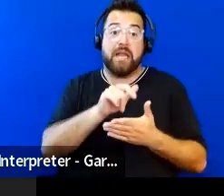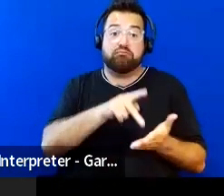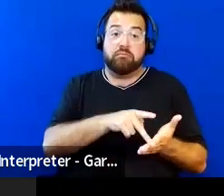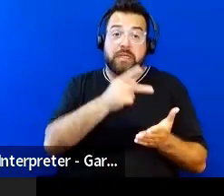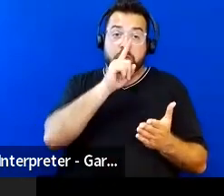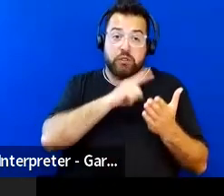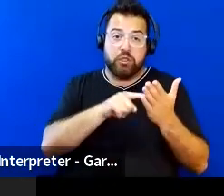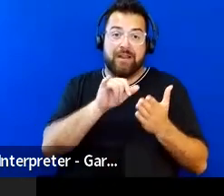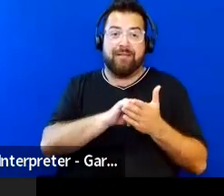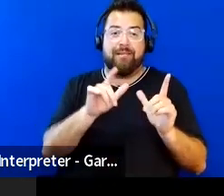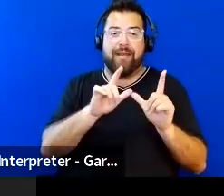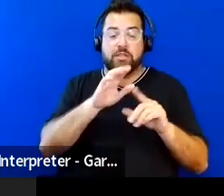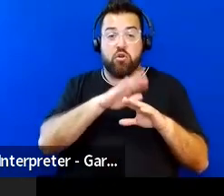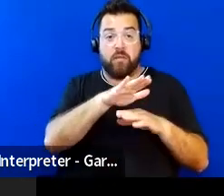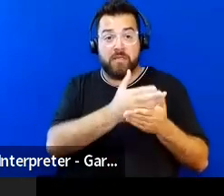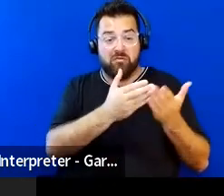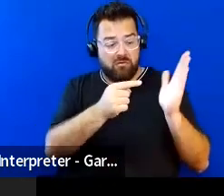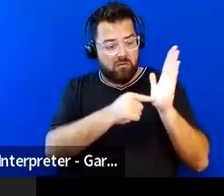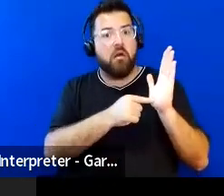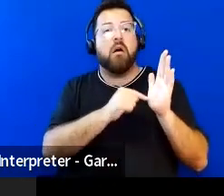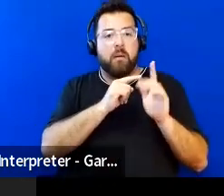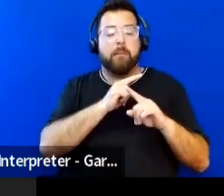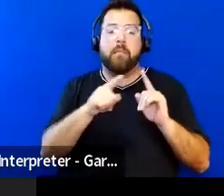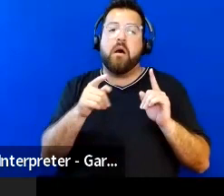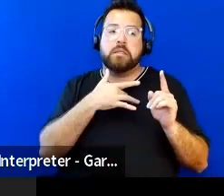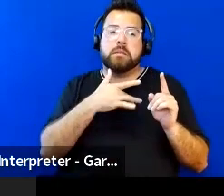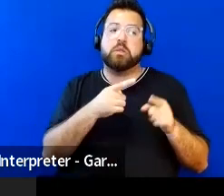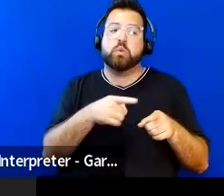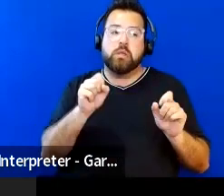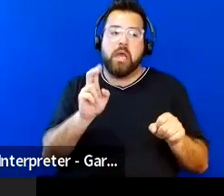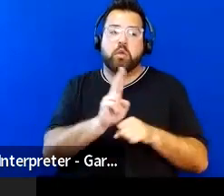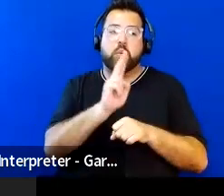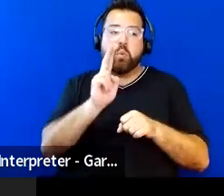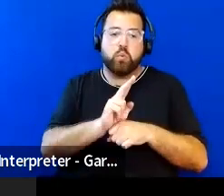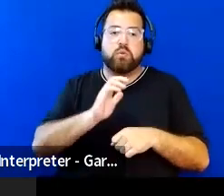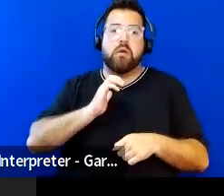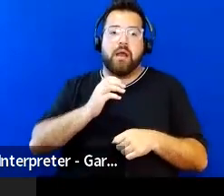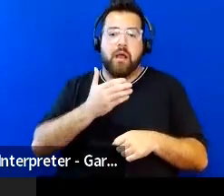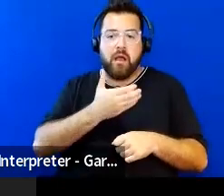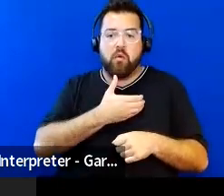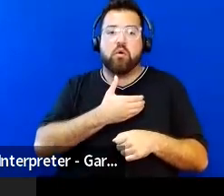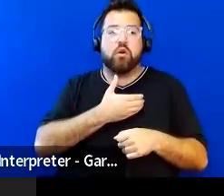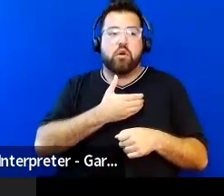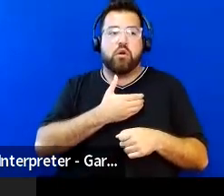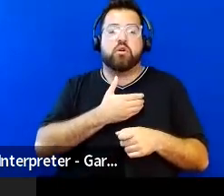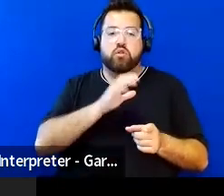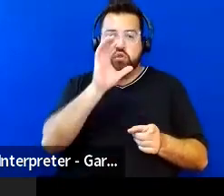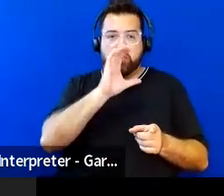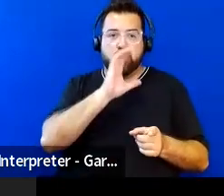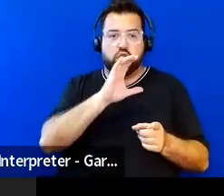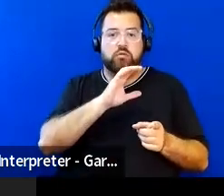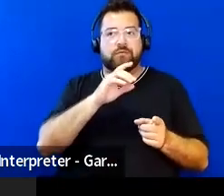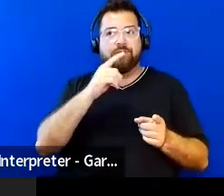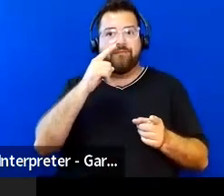on the material itself, but for the most part, you can use our catalog to search for some of those open access